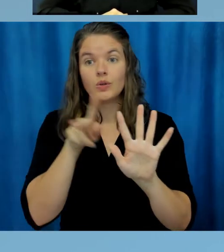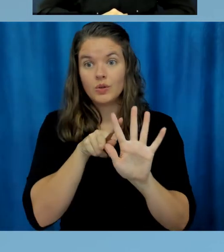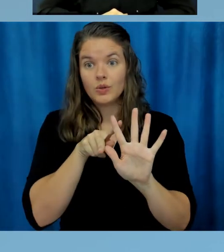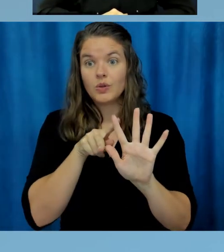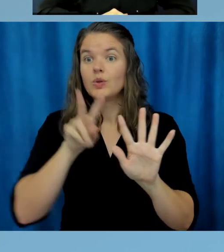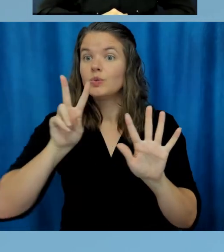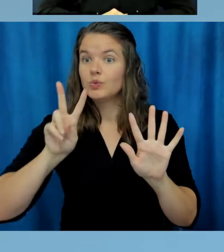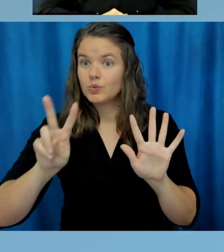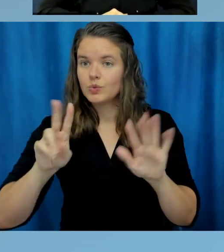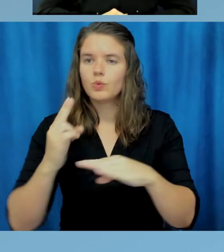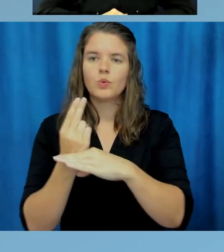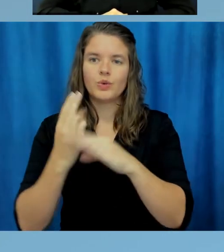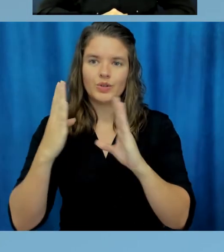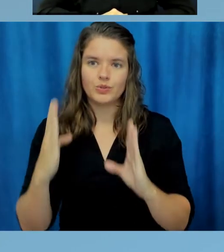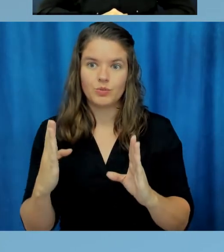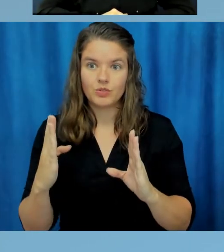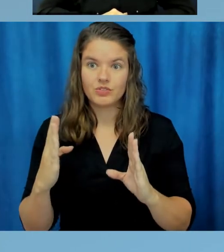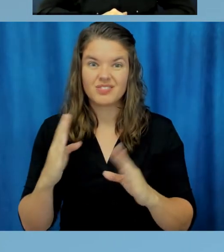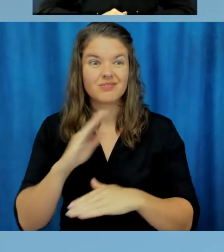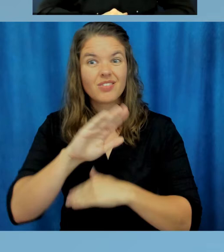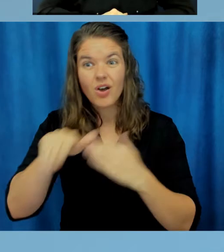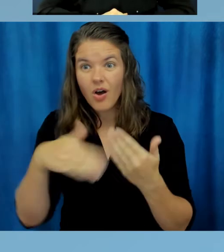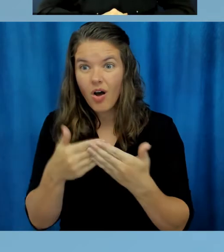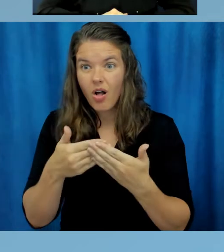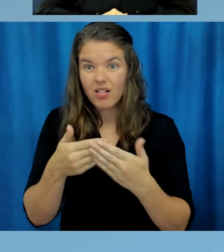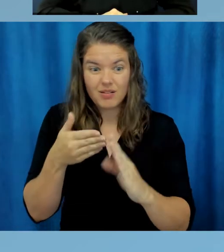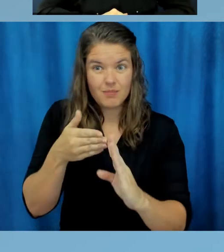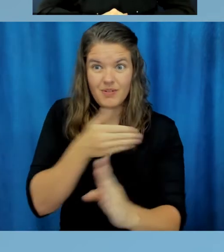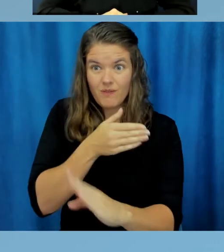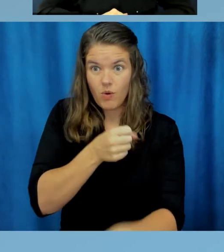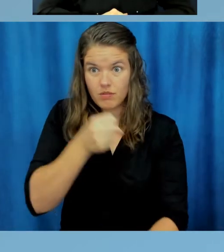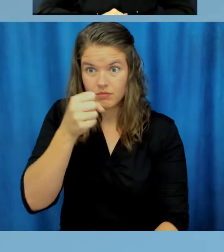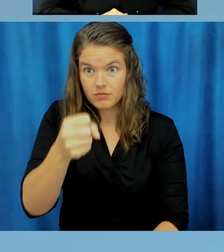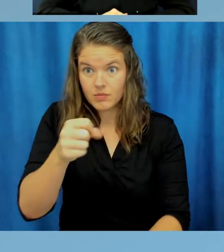All must be living in the state of Rhode Island for 2 years prior to their appointment,